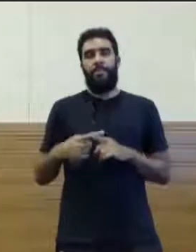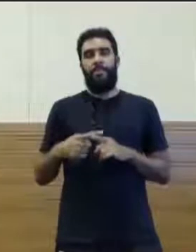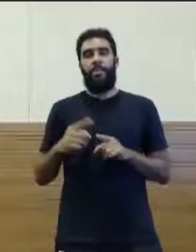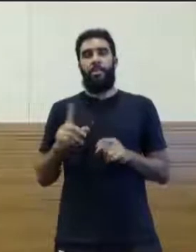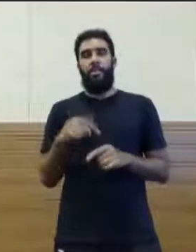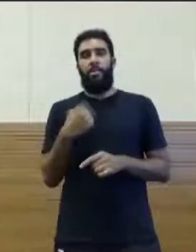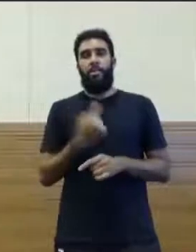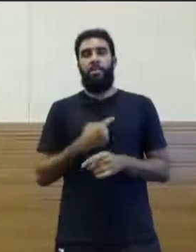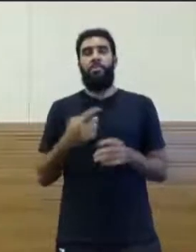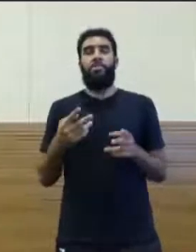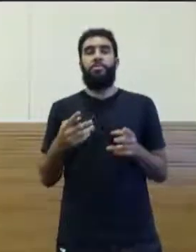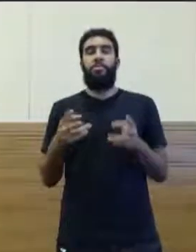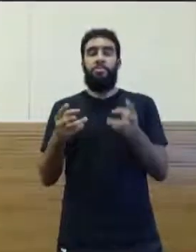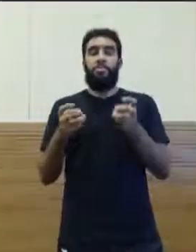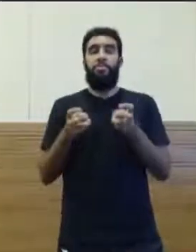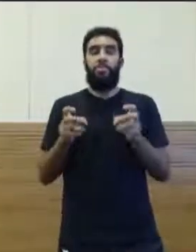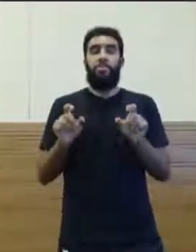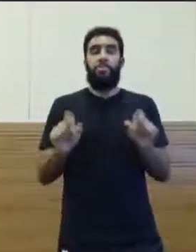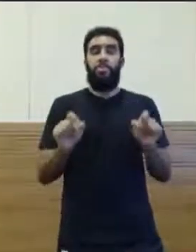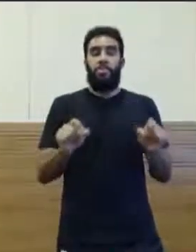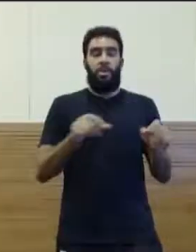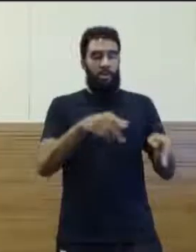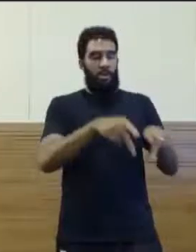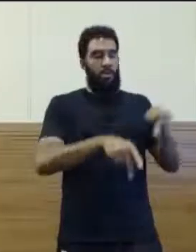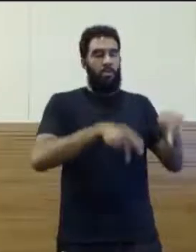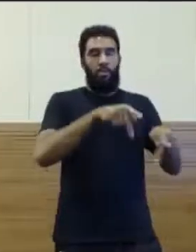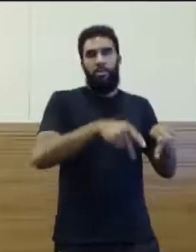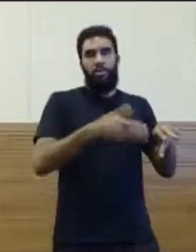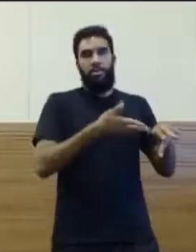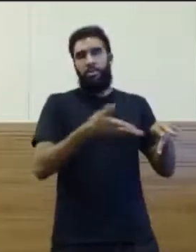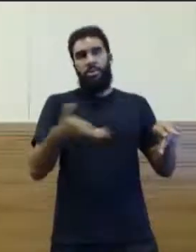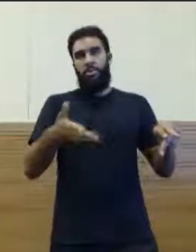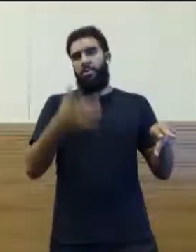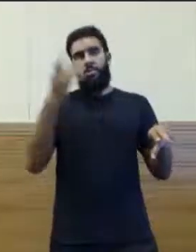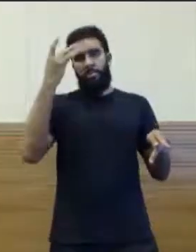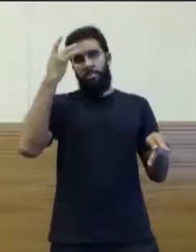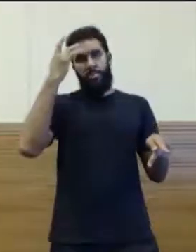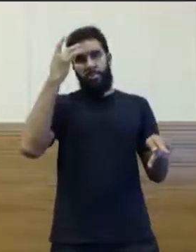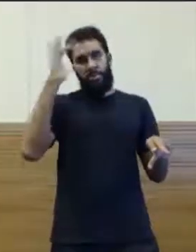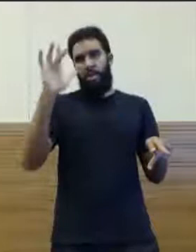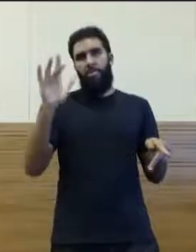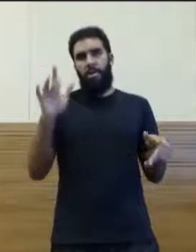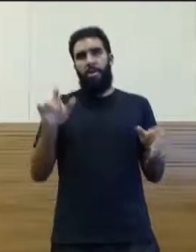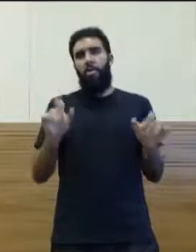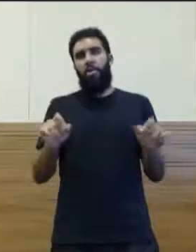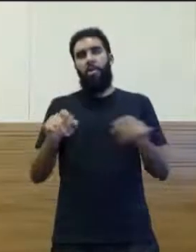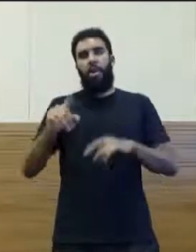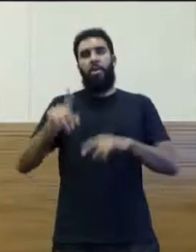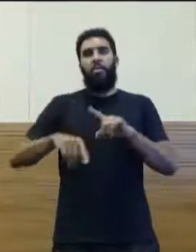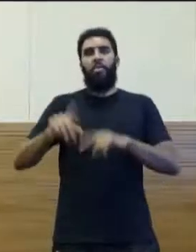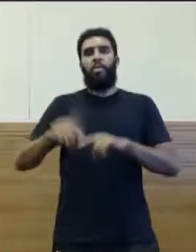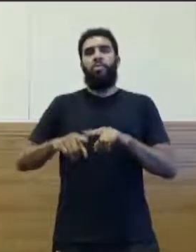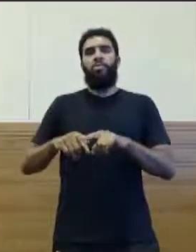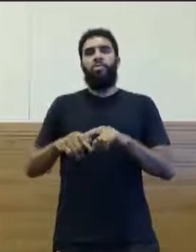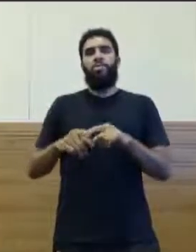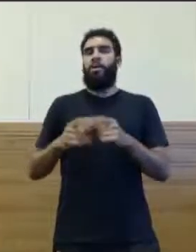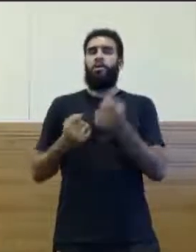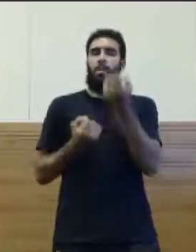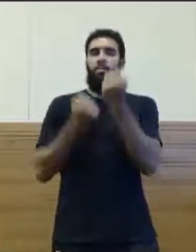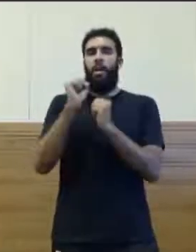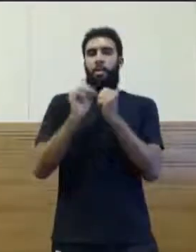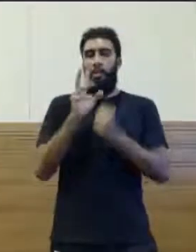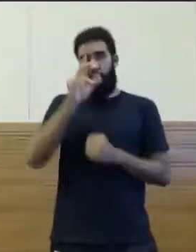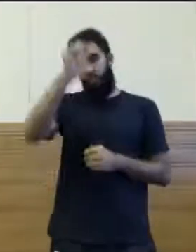we questions, and we saw that the population clearly didn't know what would